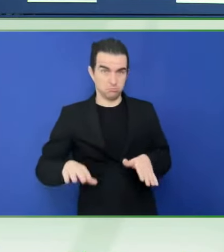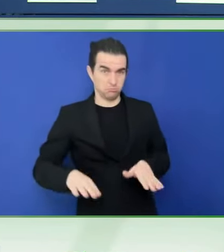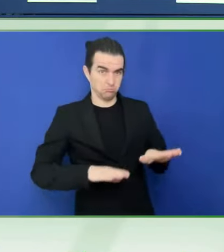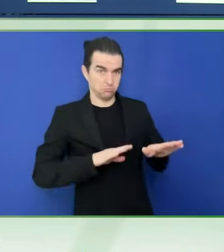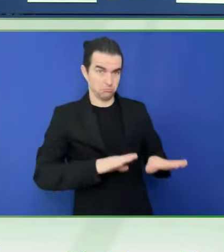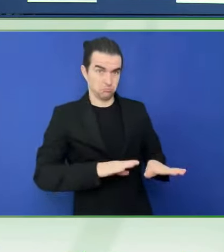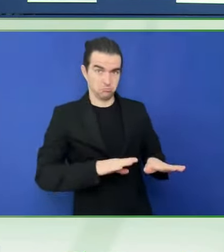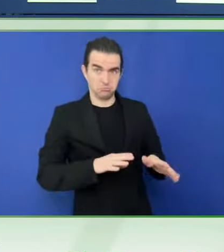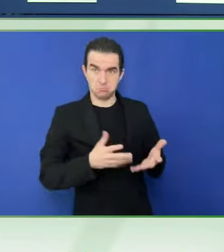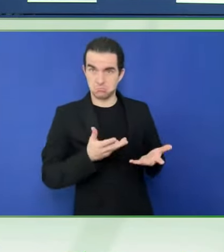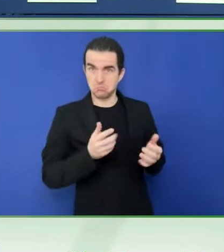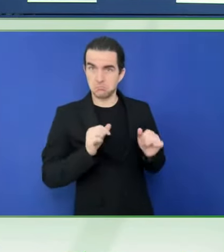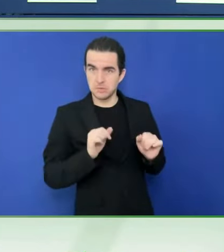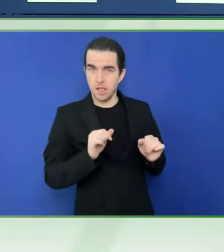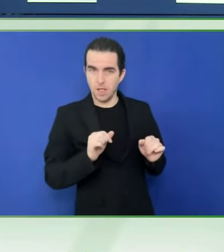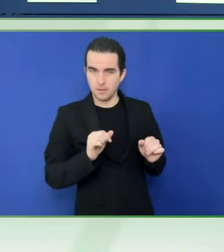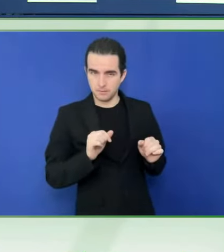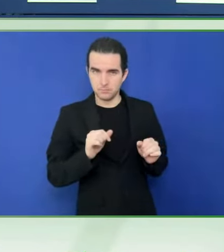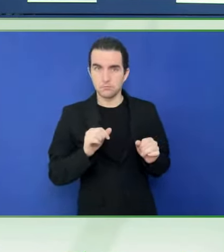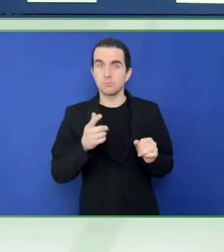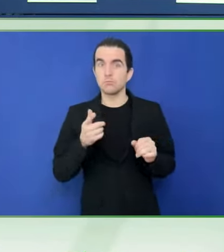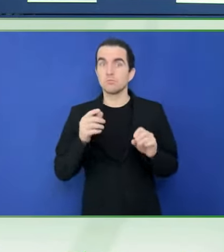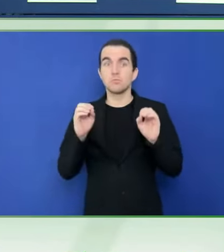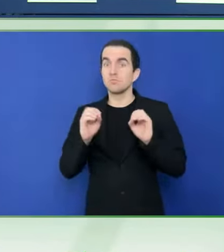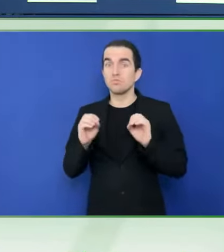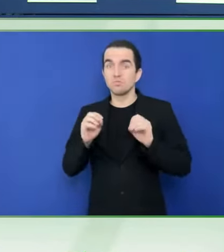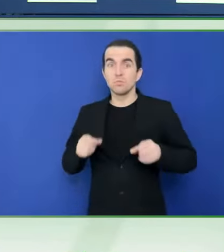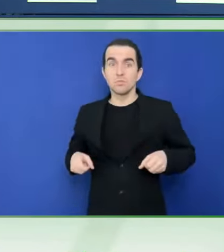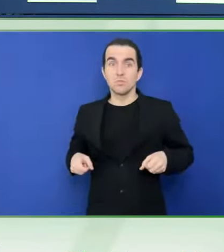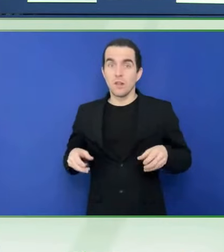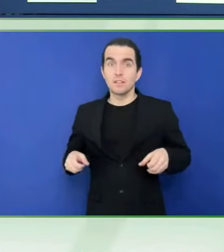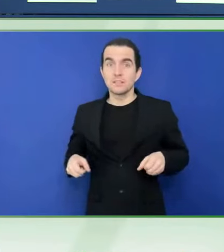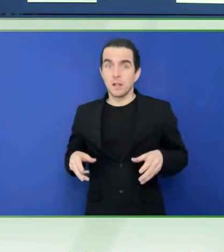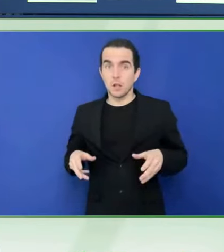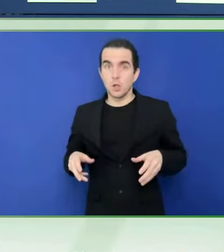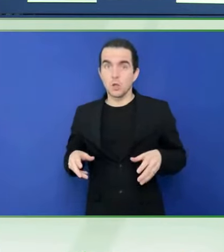with hearing and sight disabilities. We have